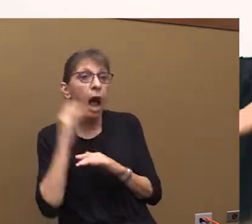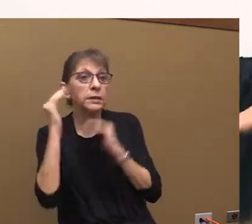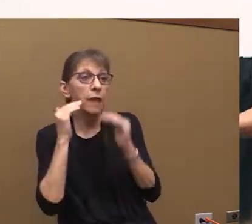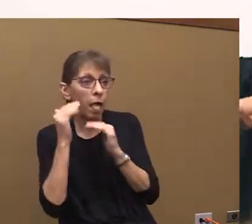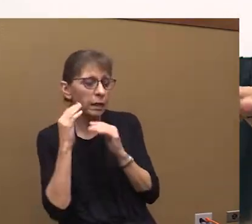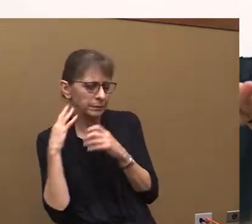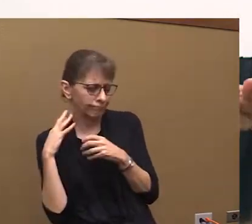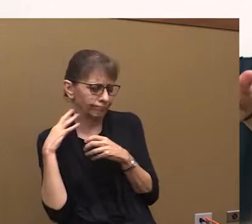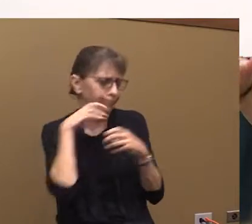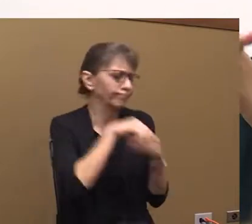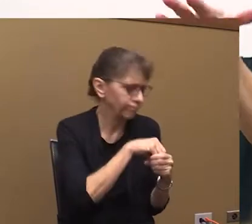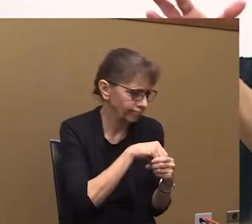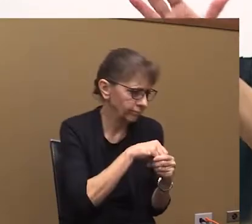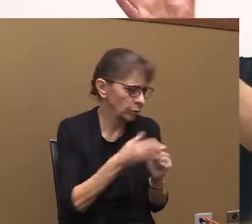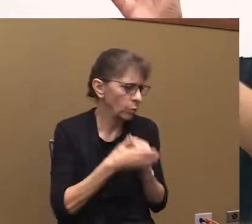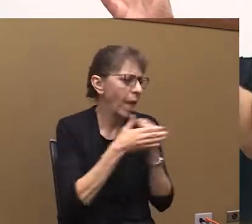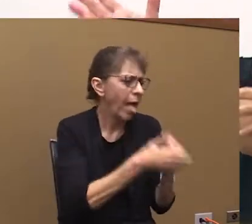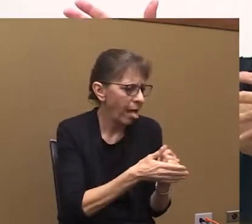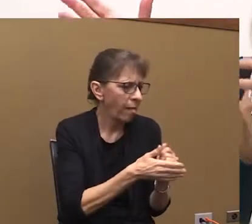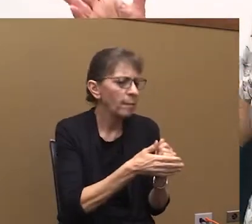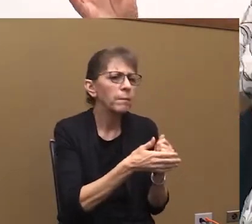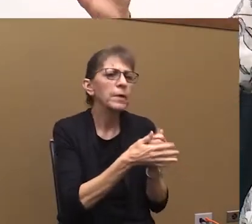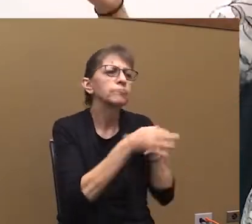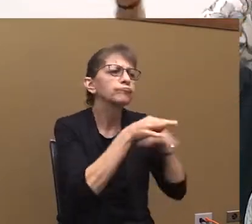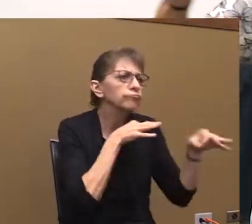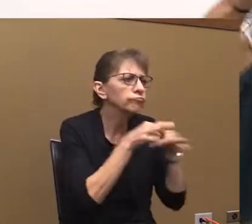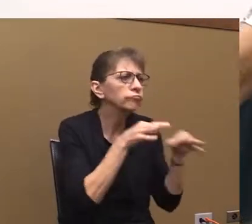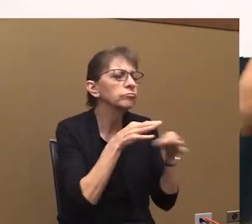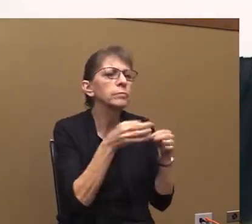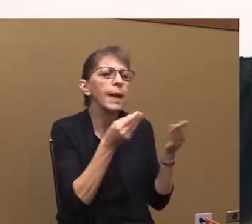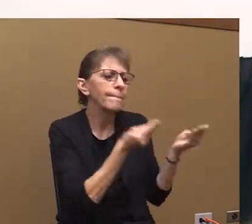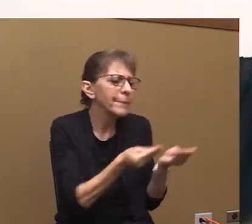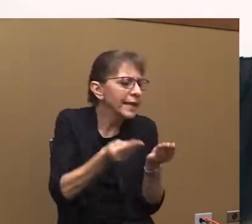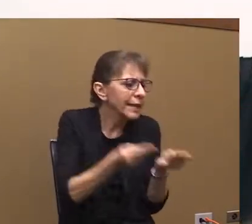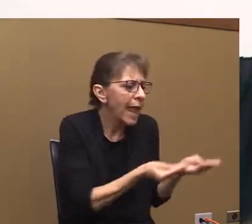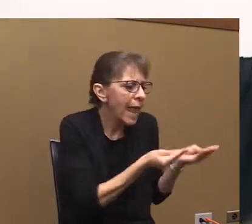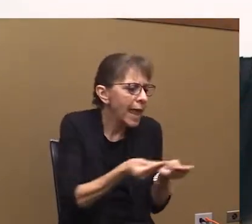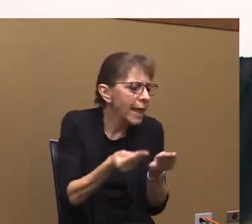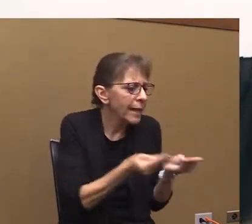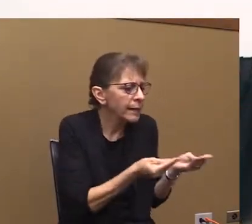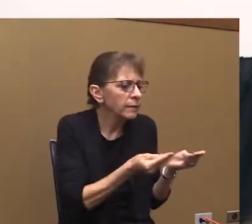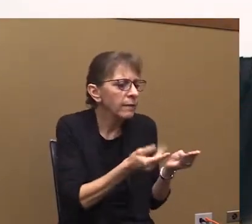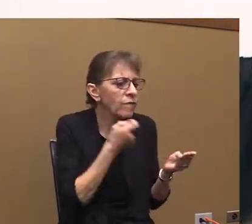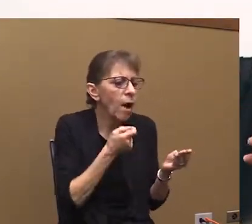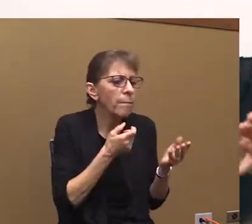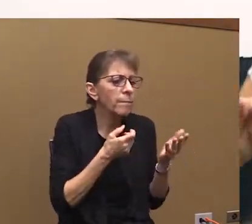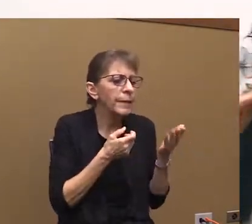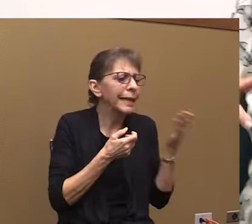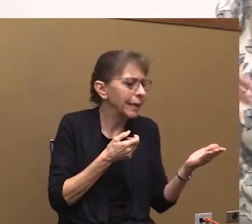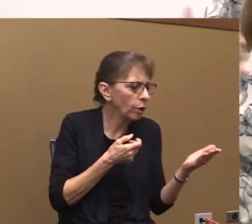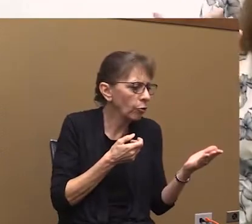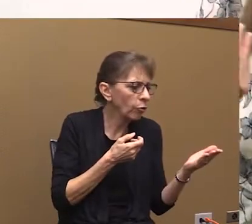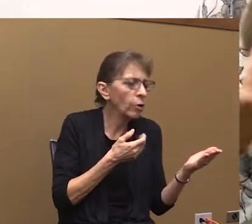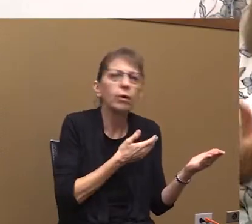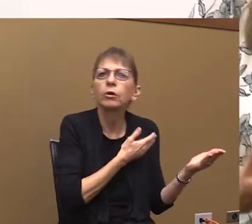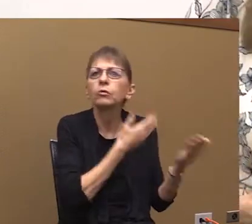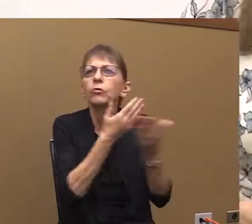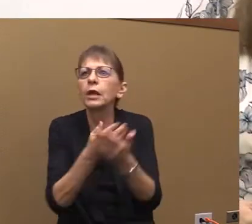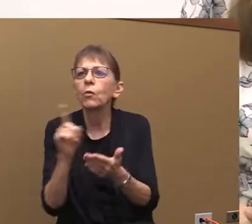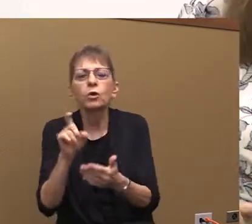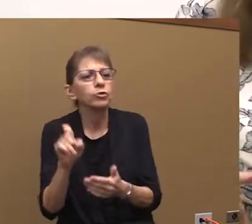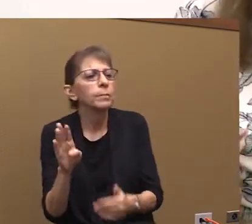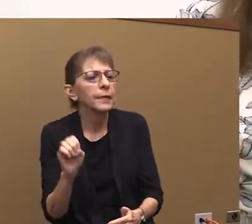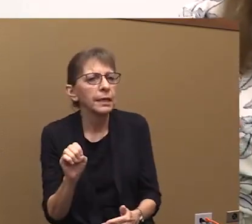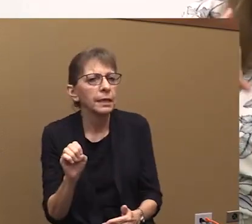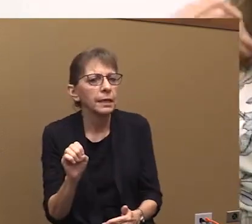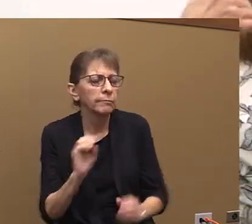caring adult in that zone to help mediate or explain a little bit, to get them from